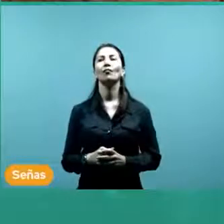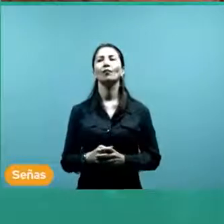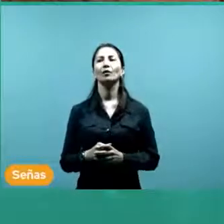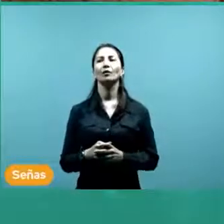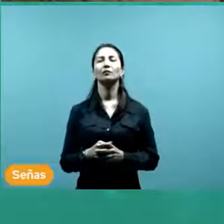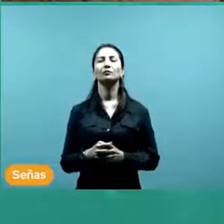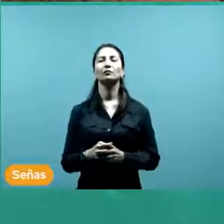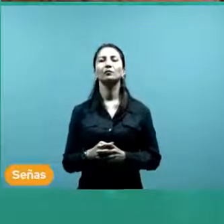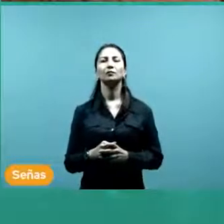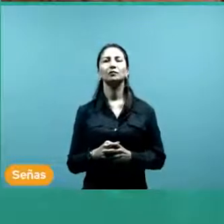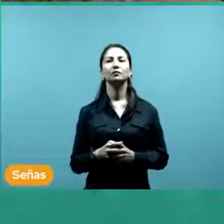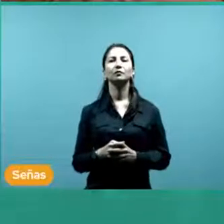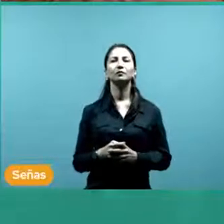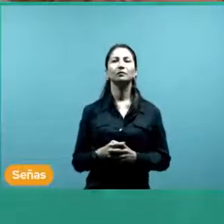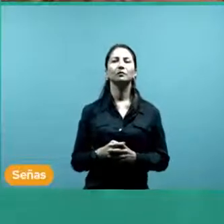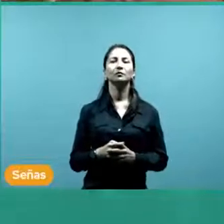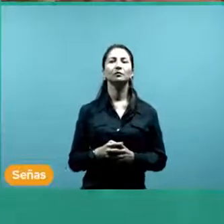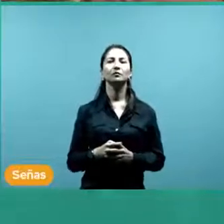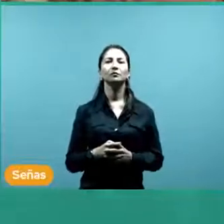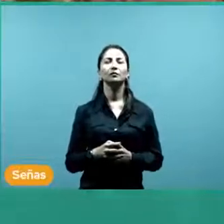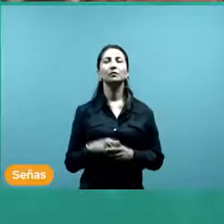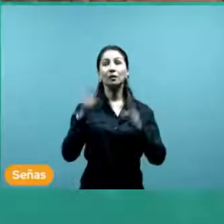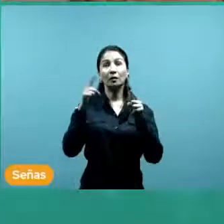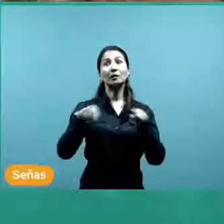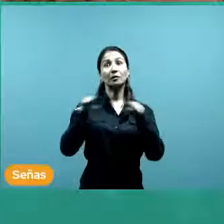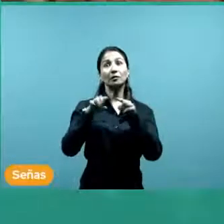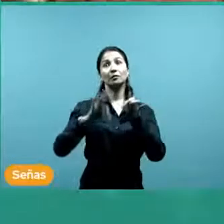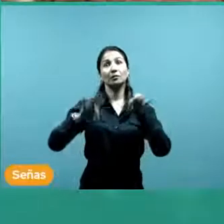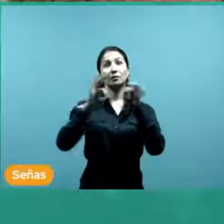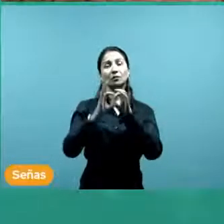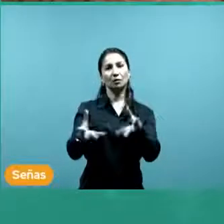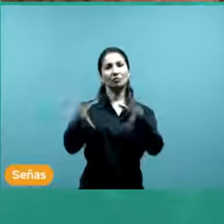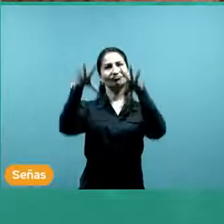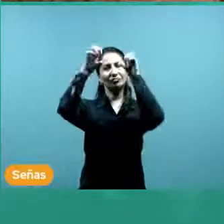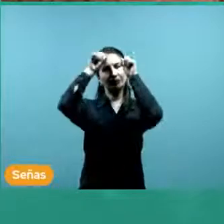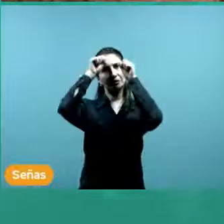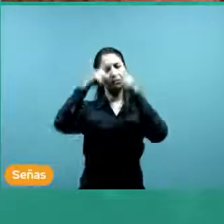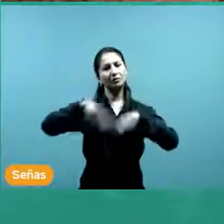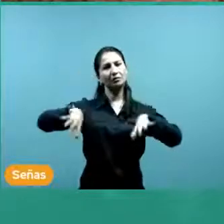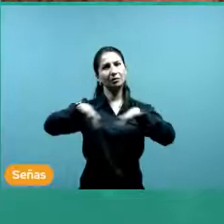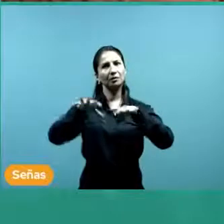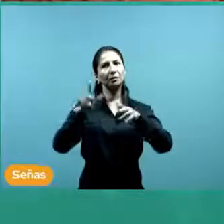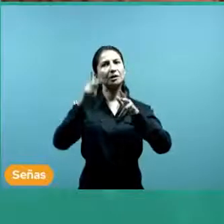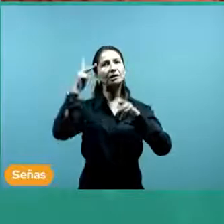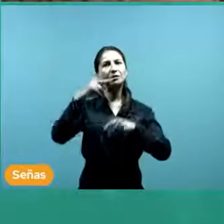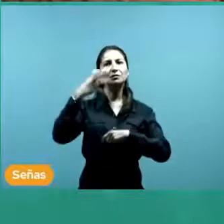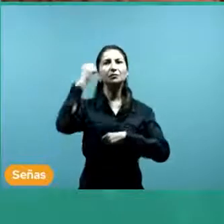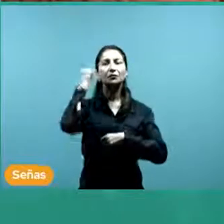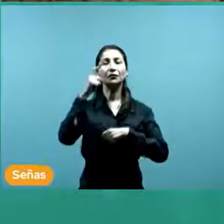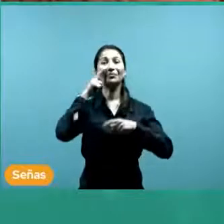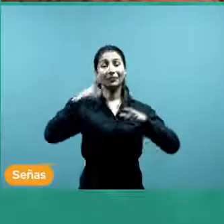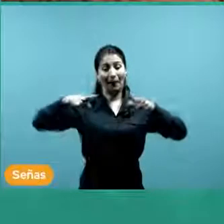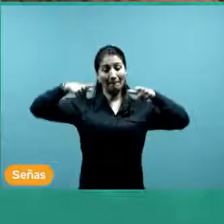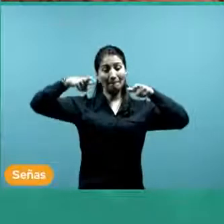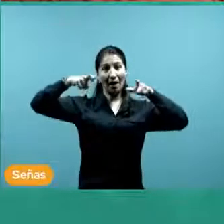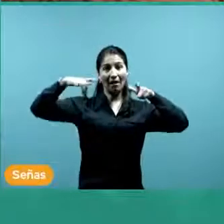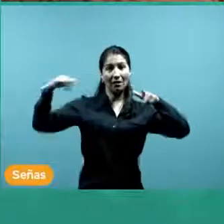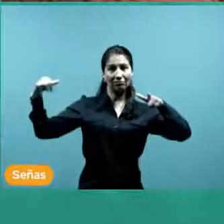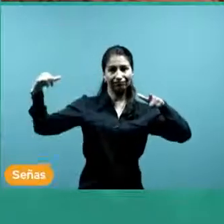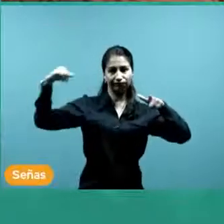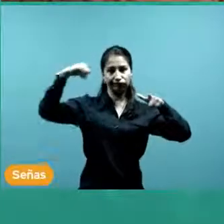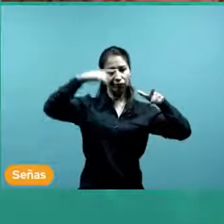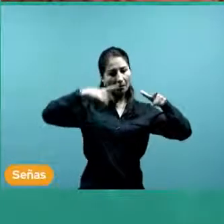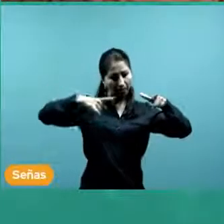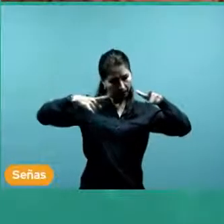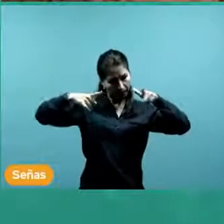Auschwitz. Because we can look at such photographs as this one. This is the aerial photographs